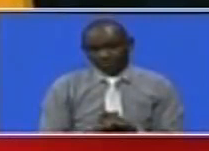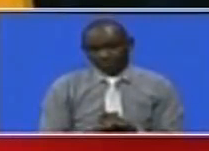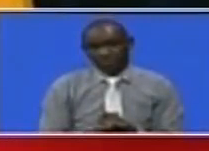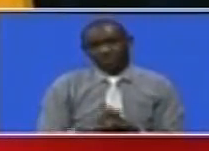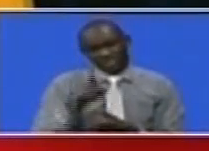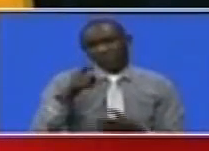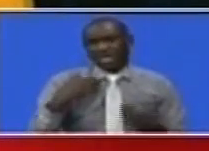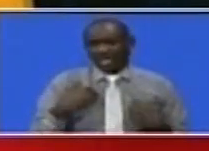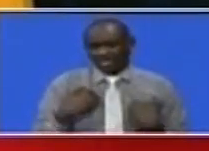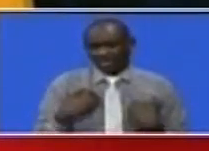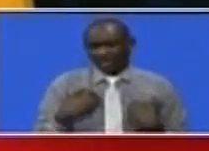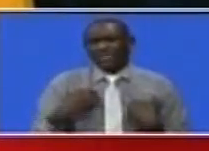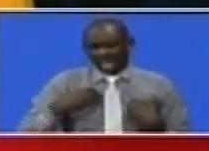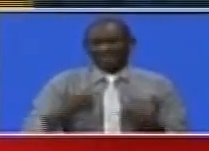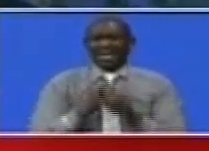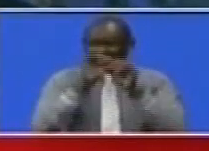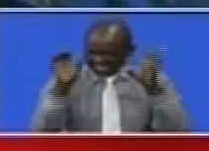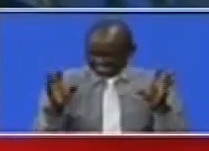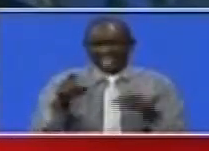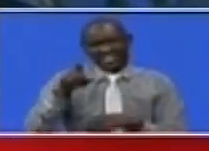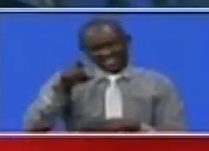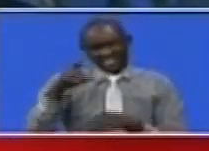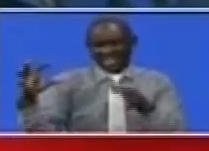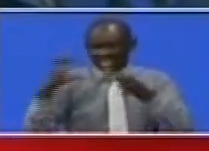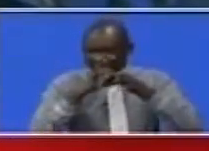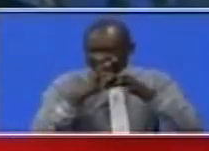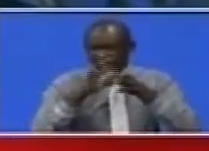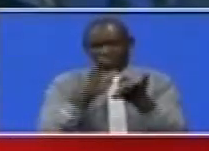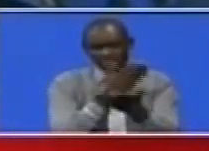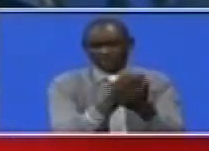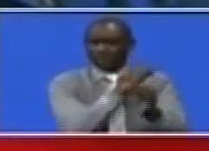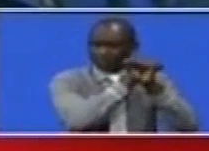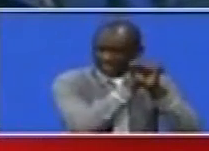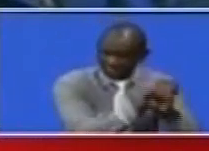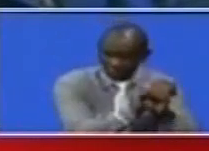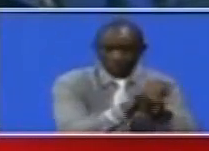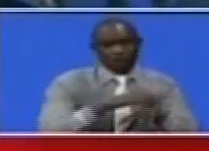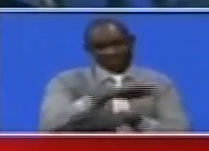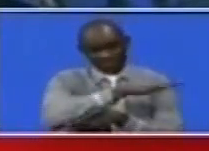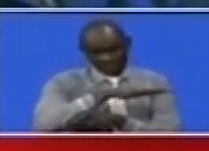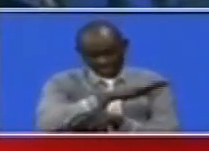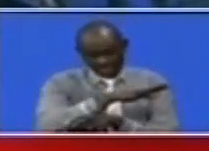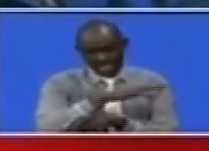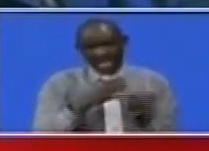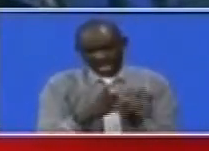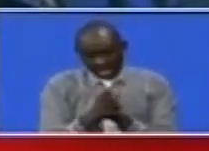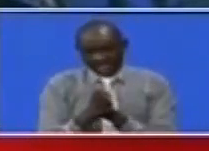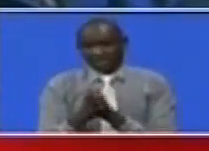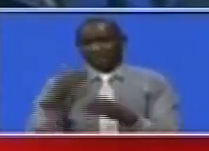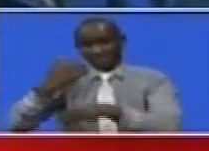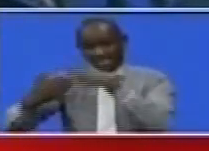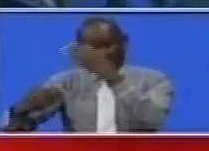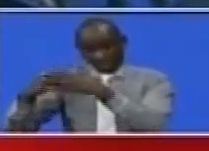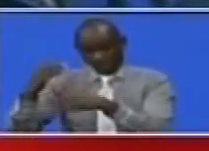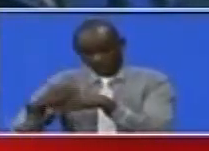there is a clear link between the protection of nature and the building